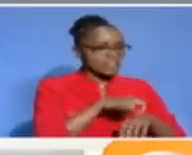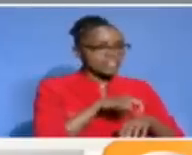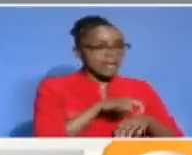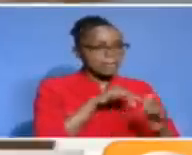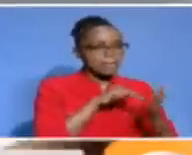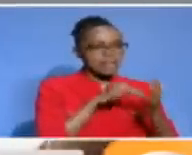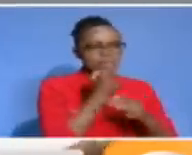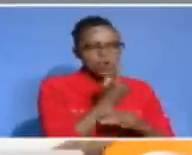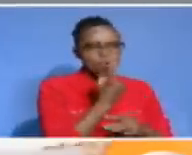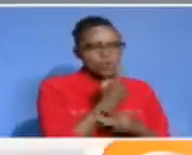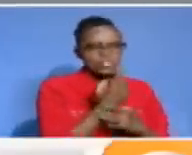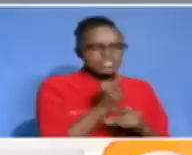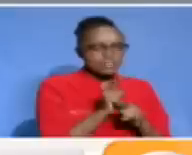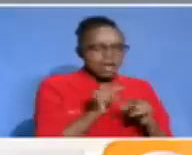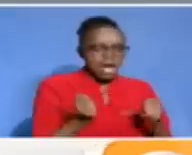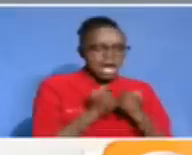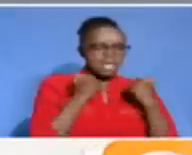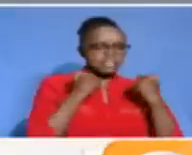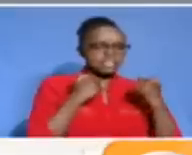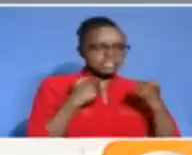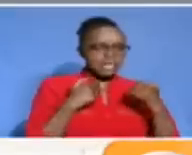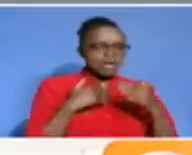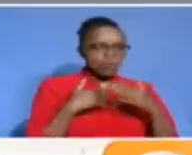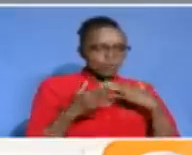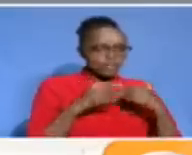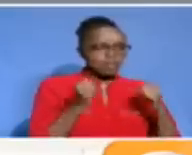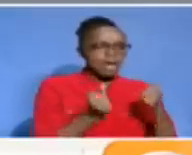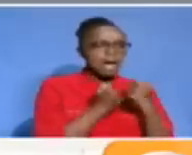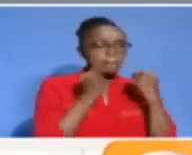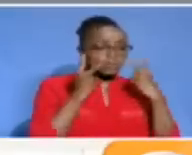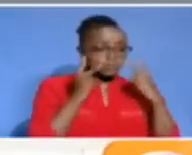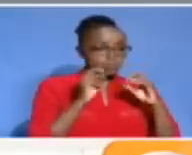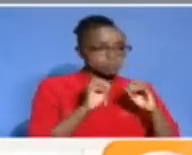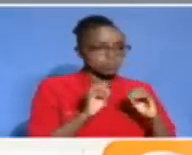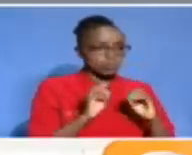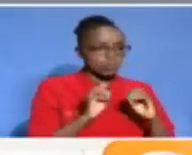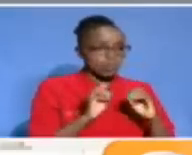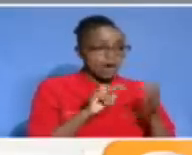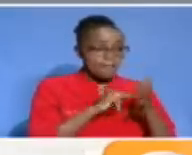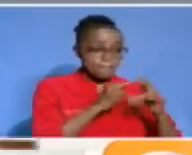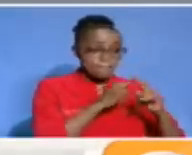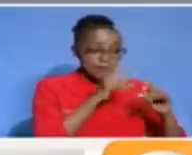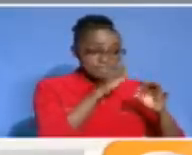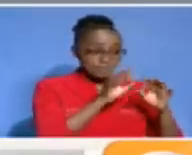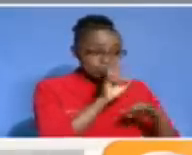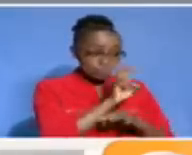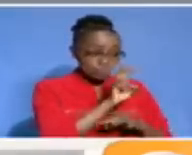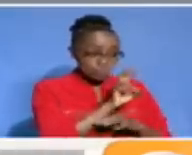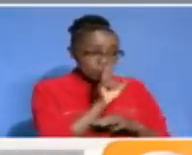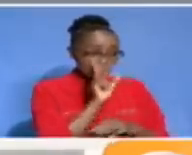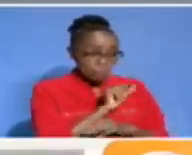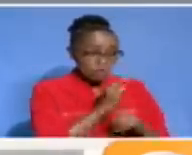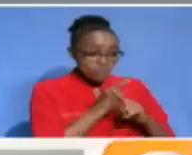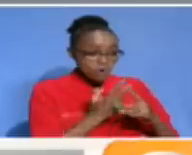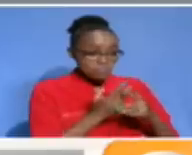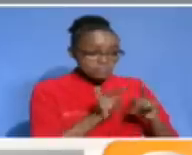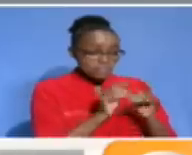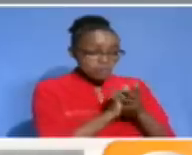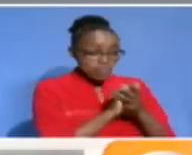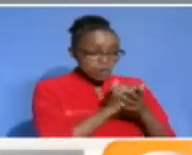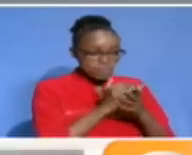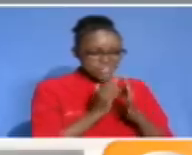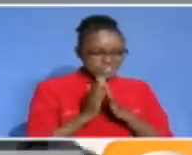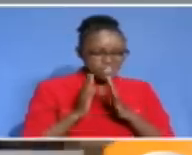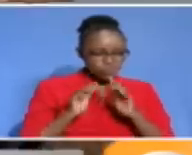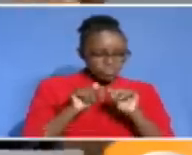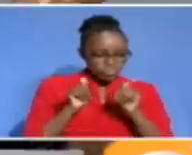it's just not by sheer accident we got where we are today. Okay? But if you also saw from the security armed forces side